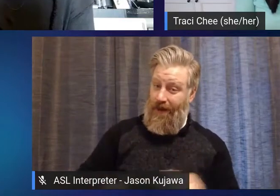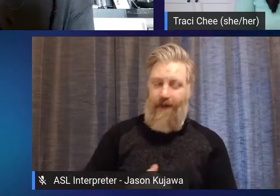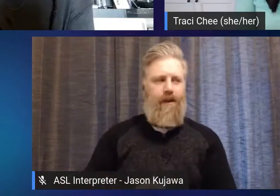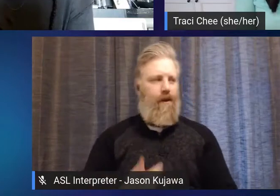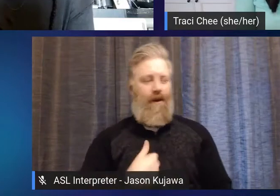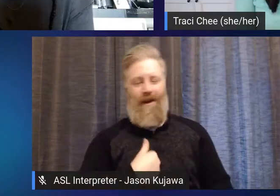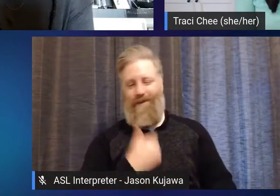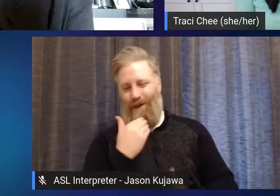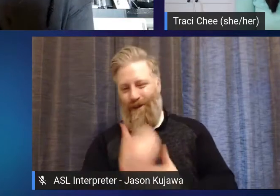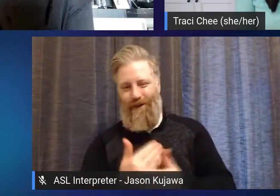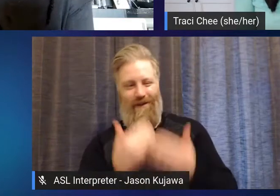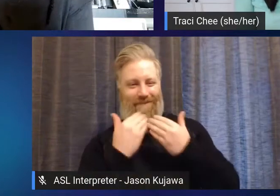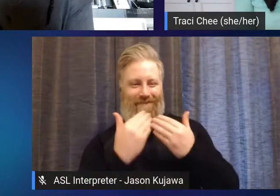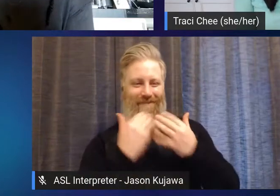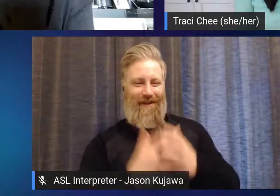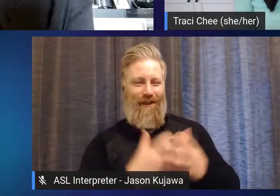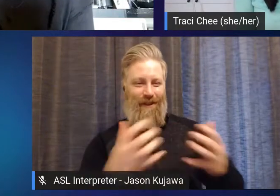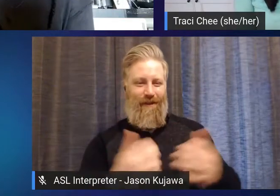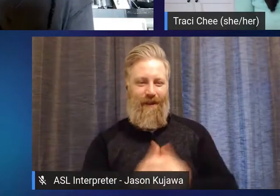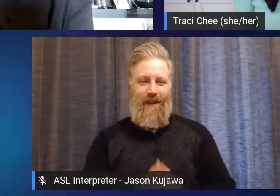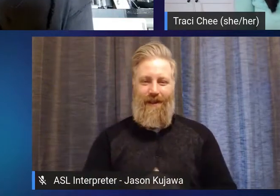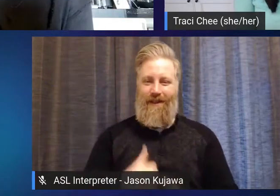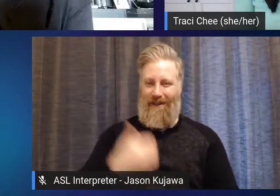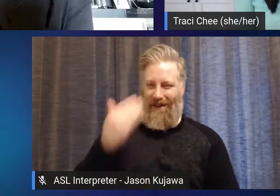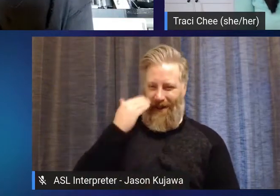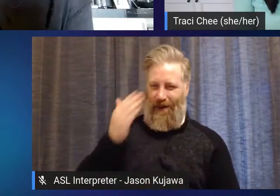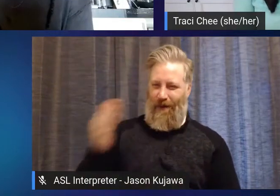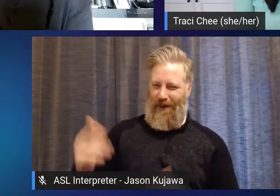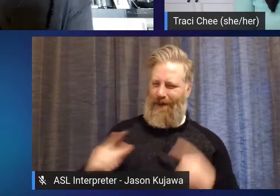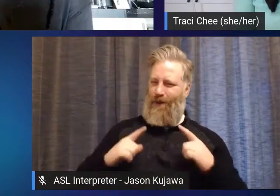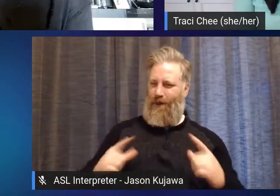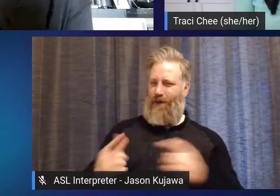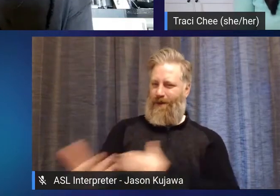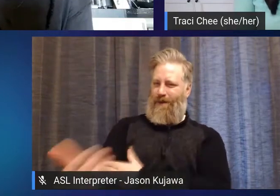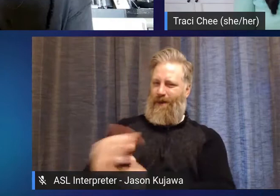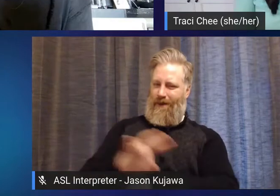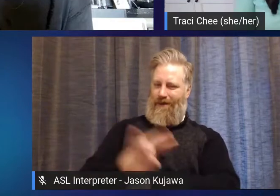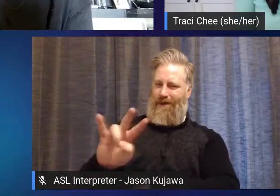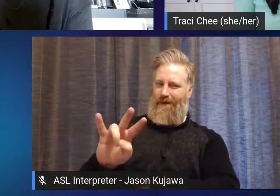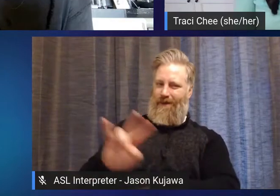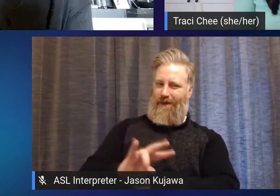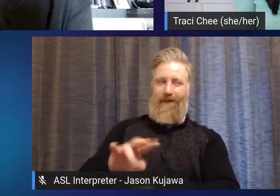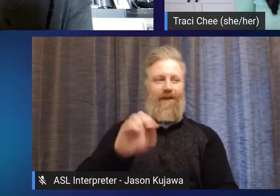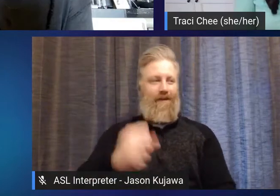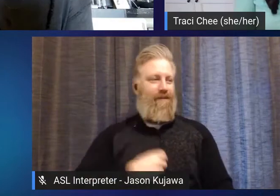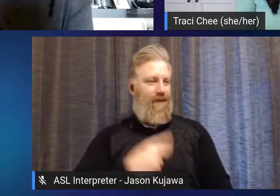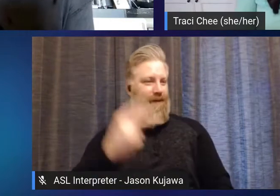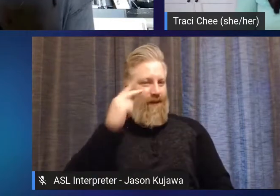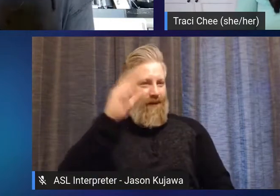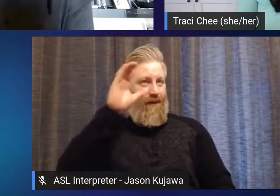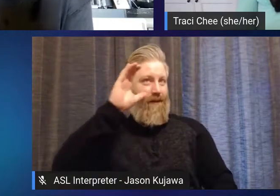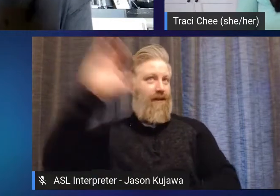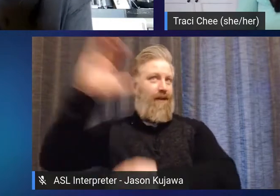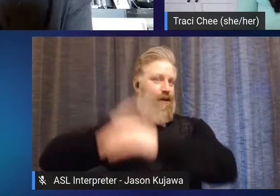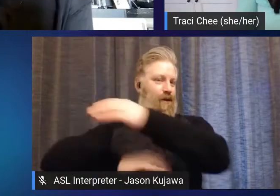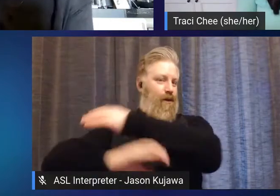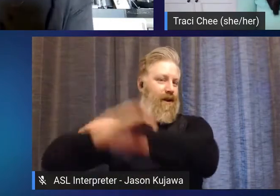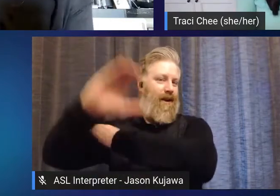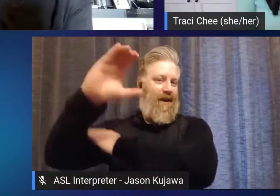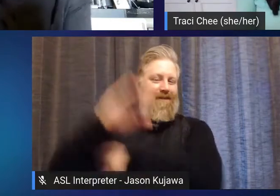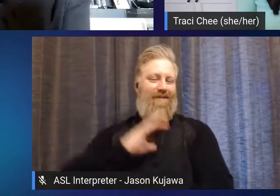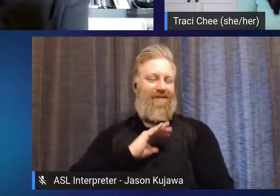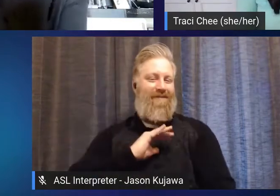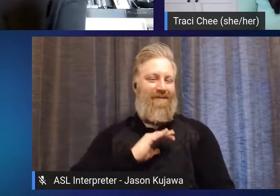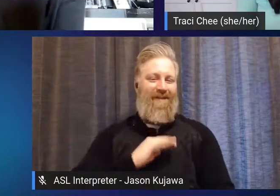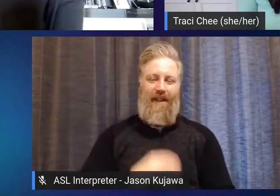you so much. It's early over there, right? 7 o'clock, 7:40. Yeah, I got to see the sunrise this morning, so that was a treat. Not a